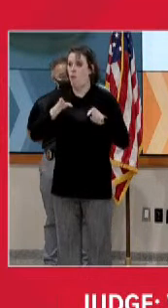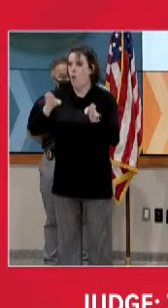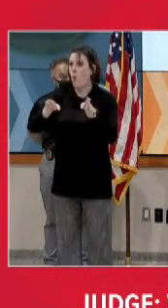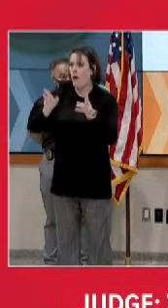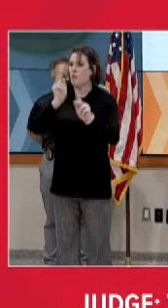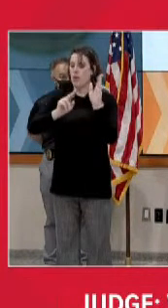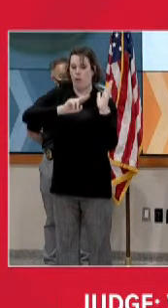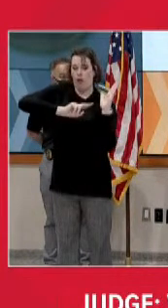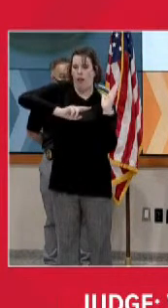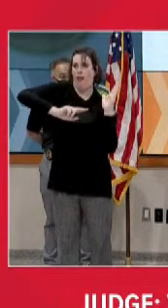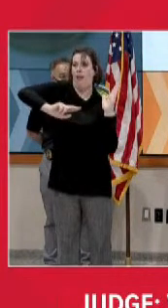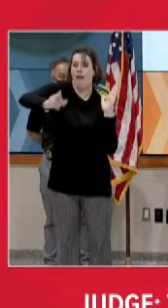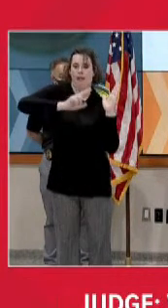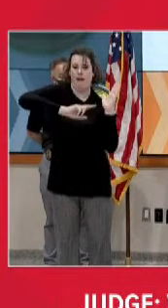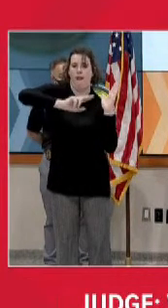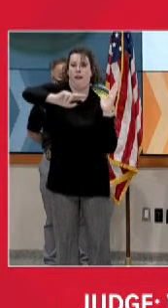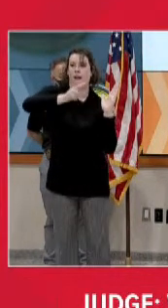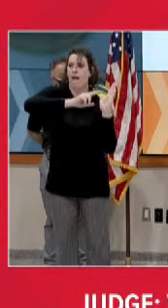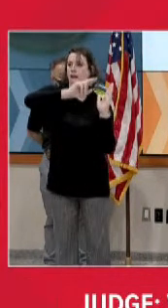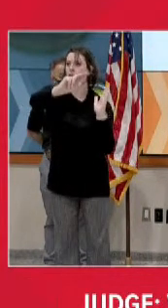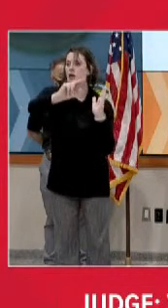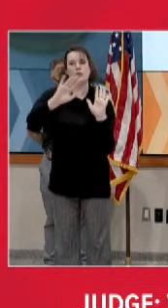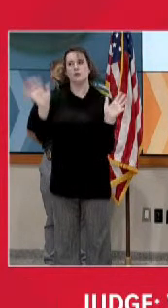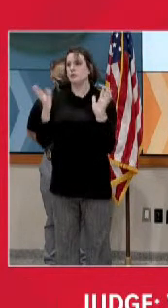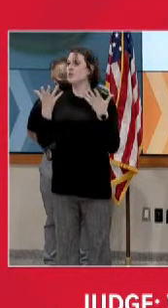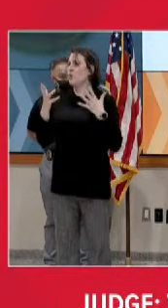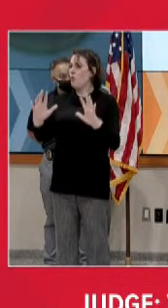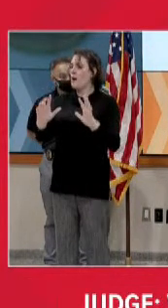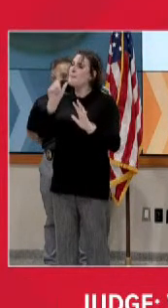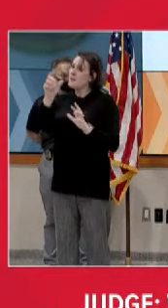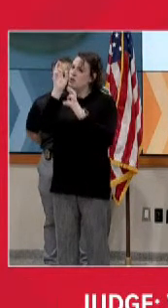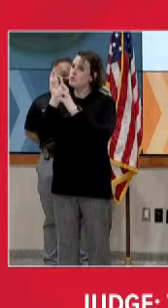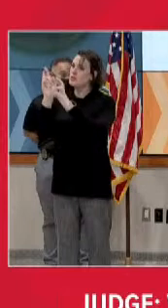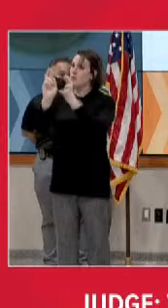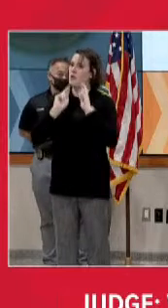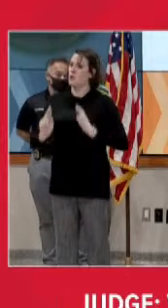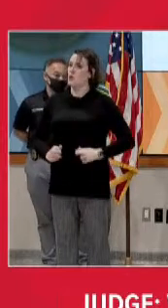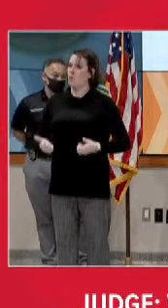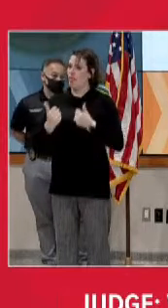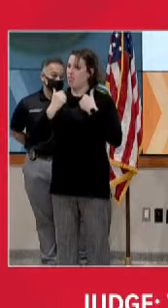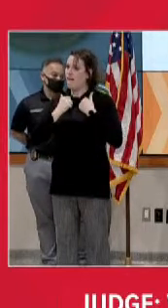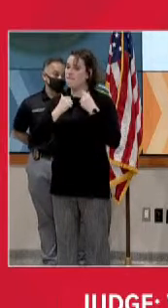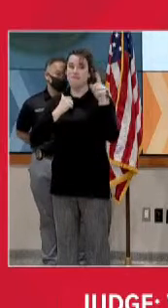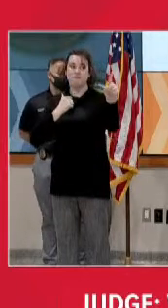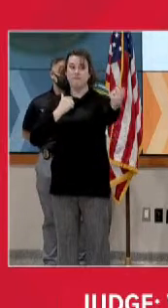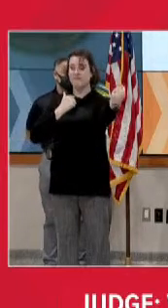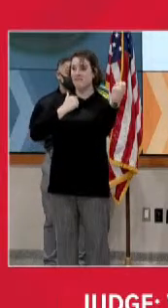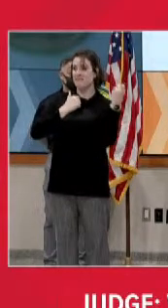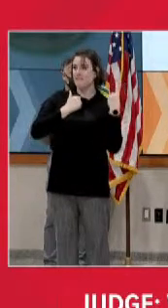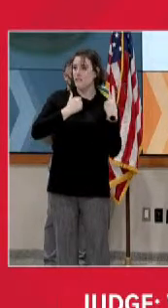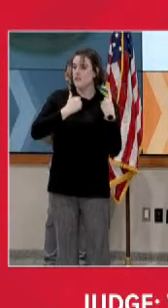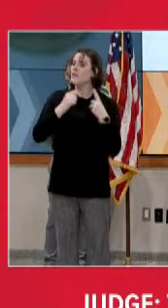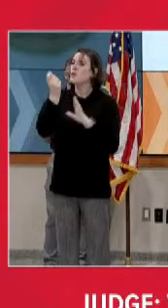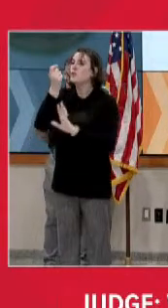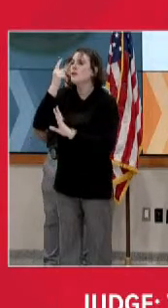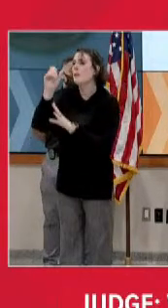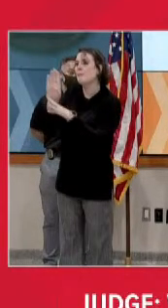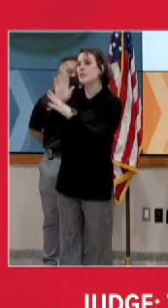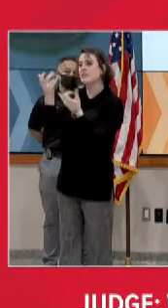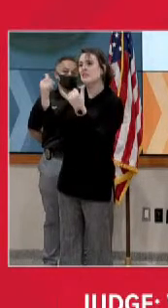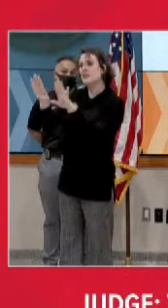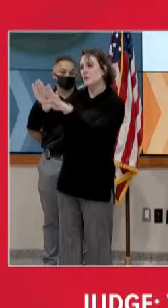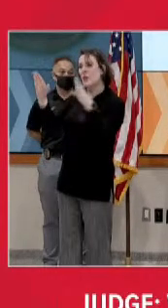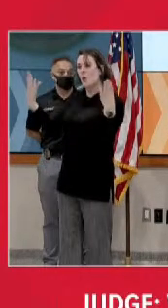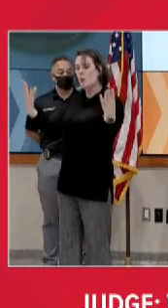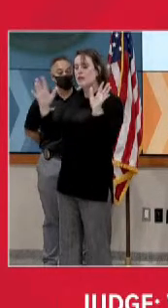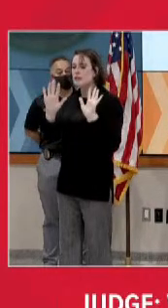Let's respect human life in this county. And yet there are still some businesses open, and I assume that you are also